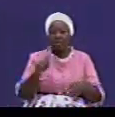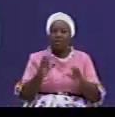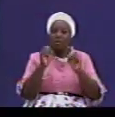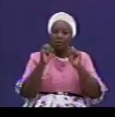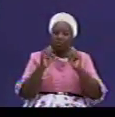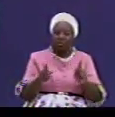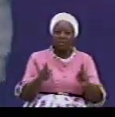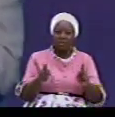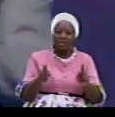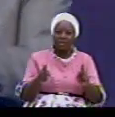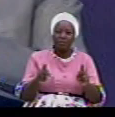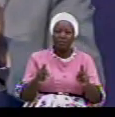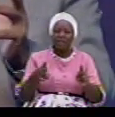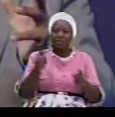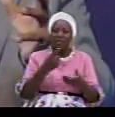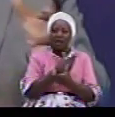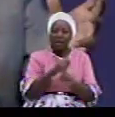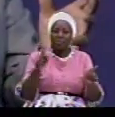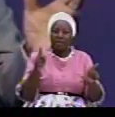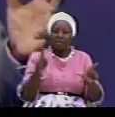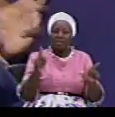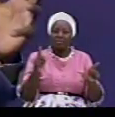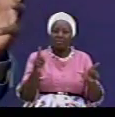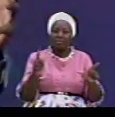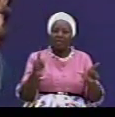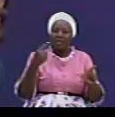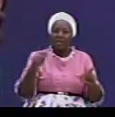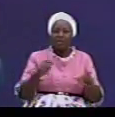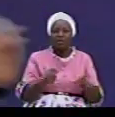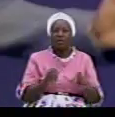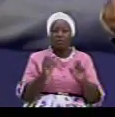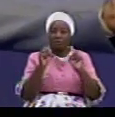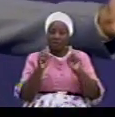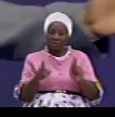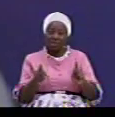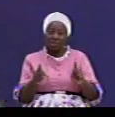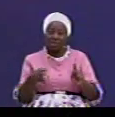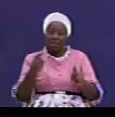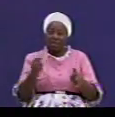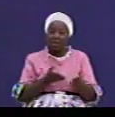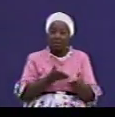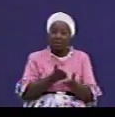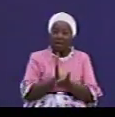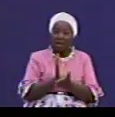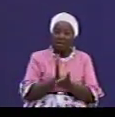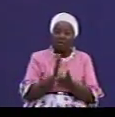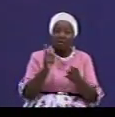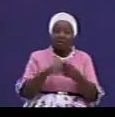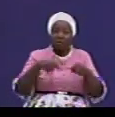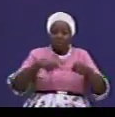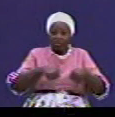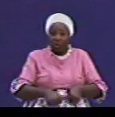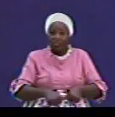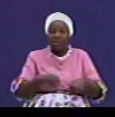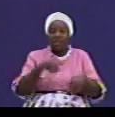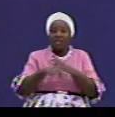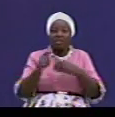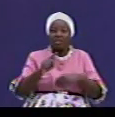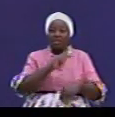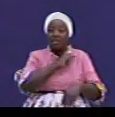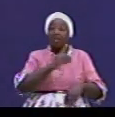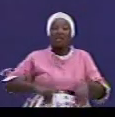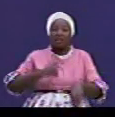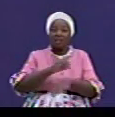the liberty, the privilege, the right to remain in the kingdom of